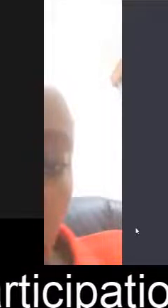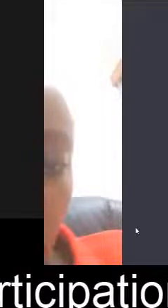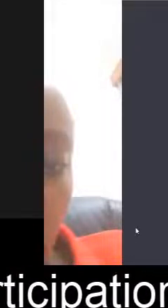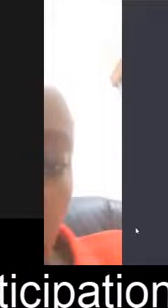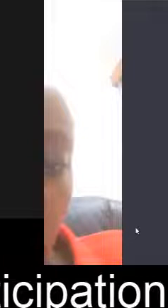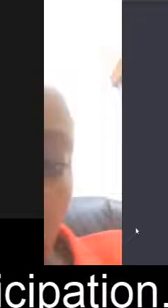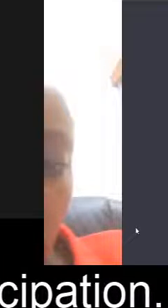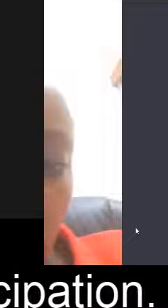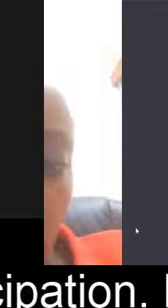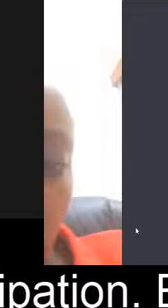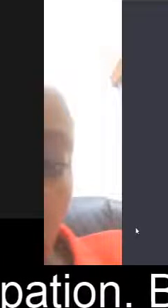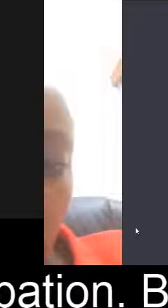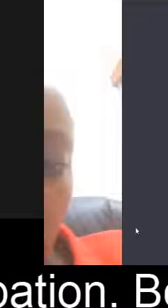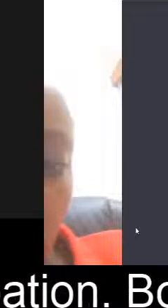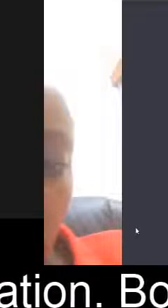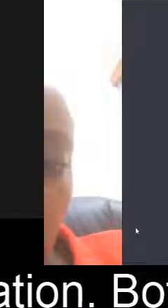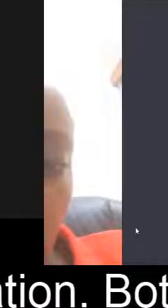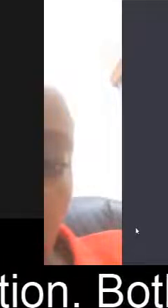Maximilian, are you there?